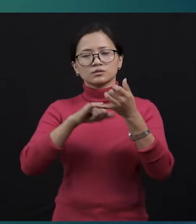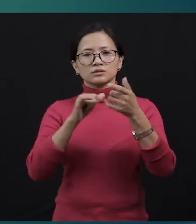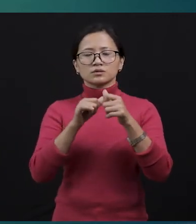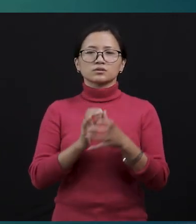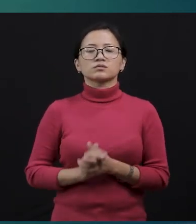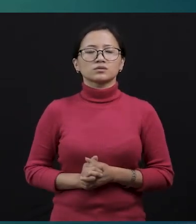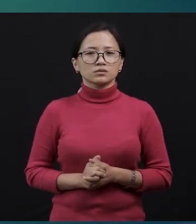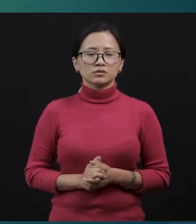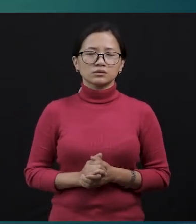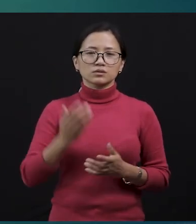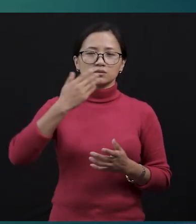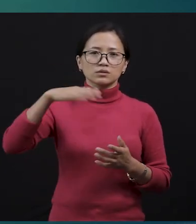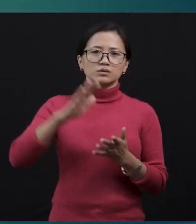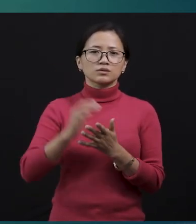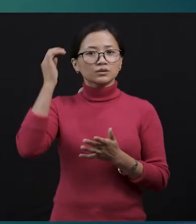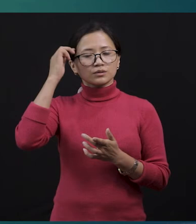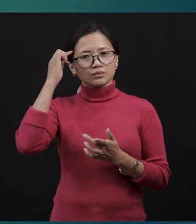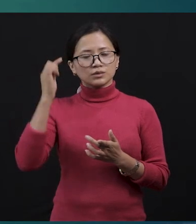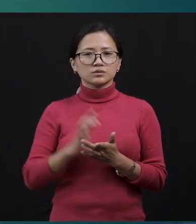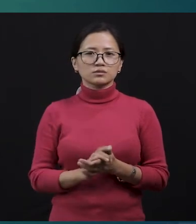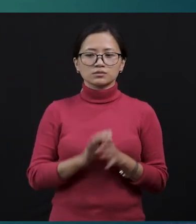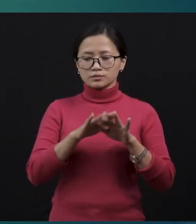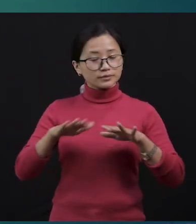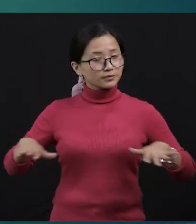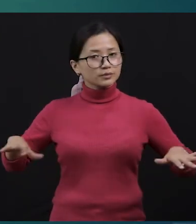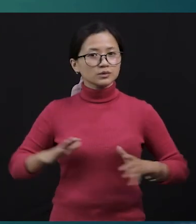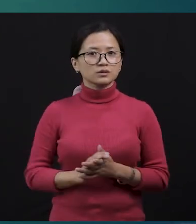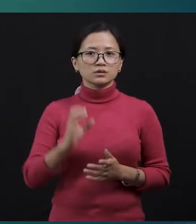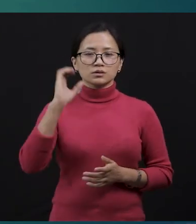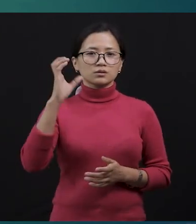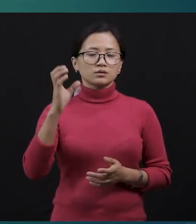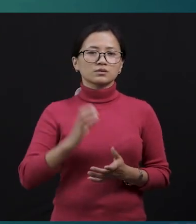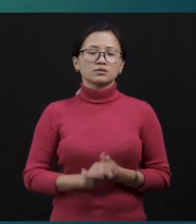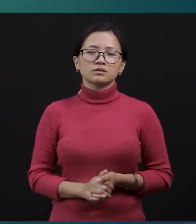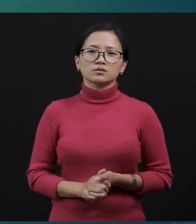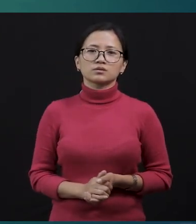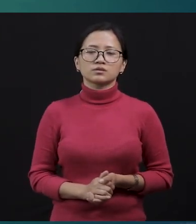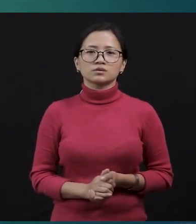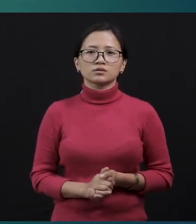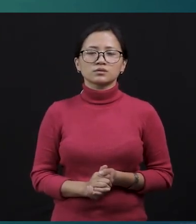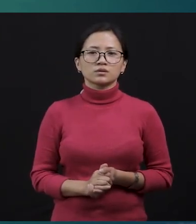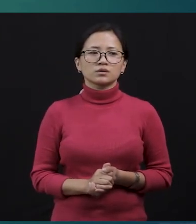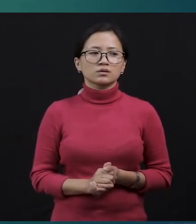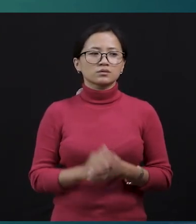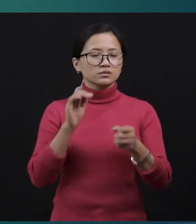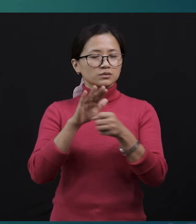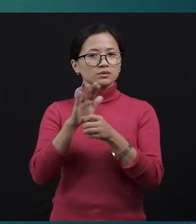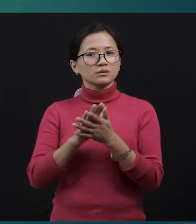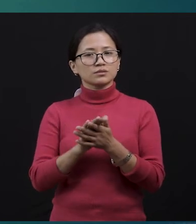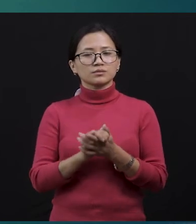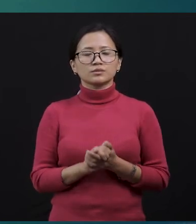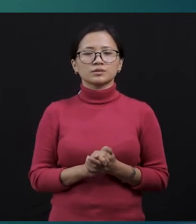so many thoughts going on even in the minds of the students in that college, right? But Kalpana Chawla just sent a